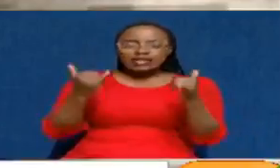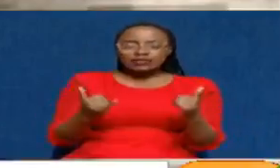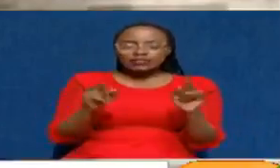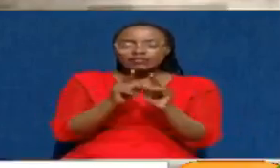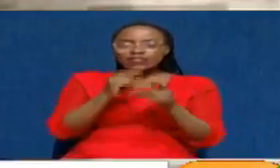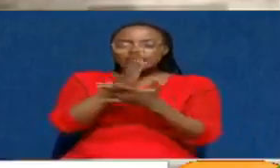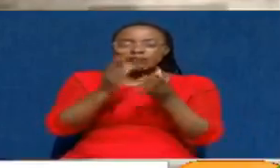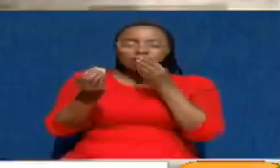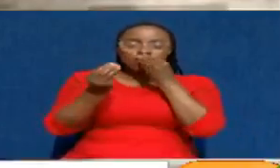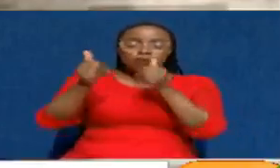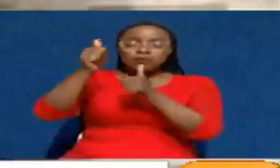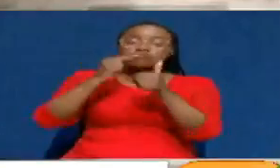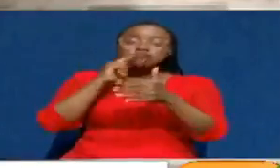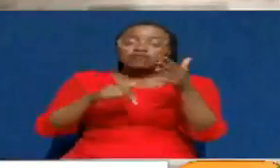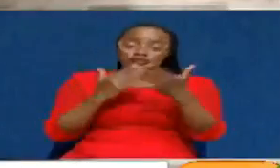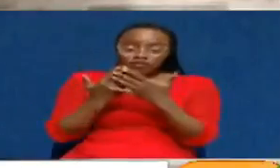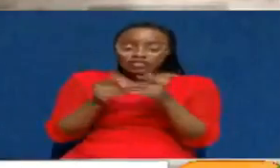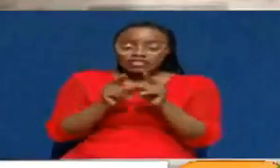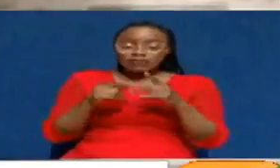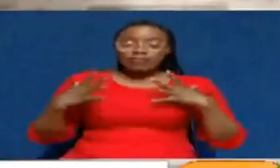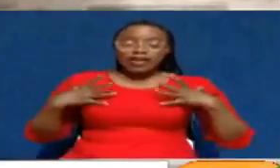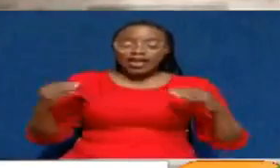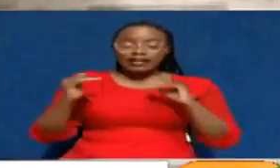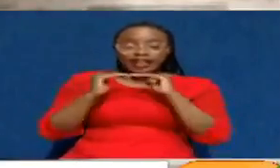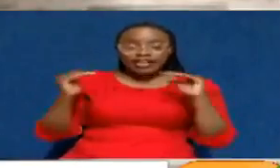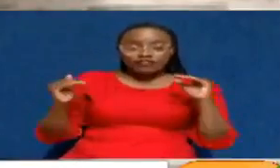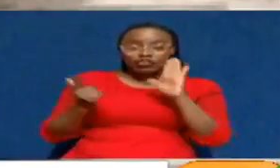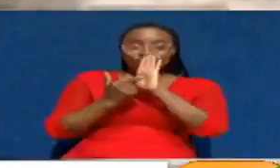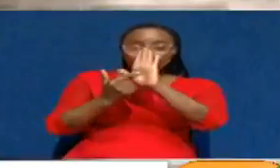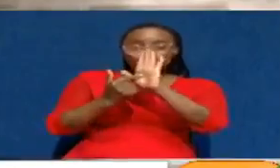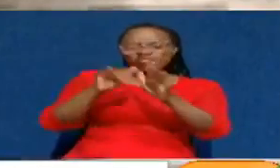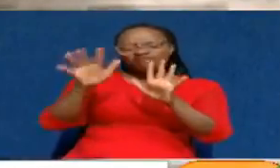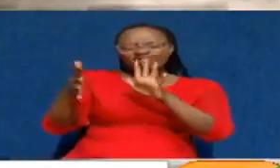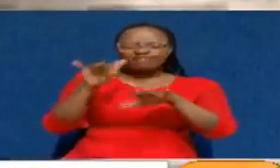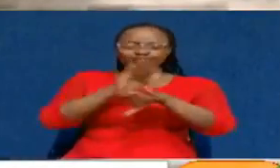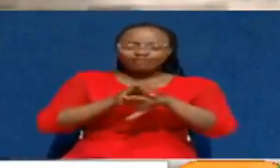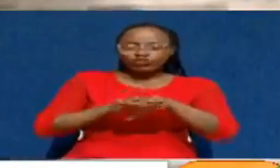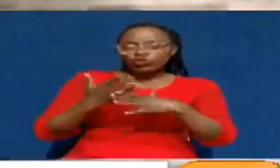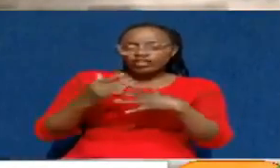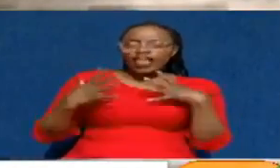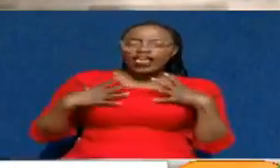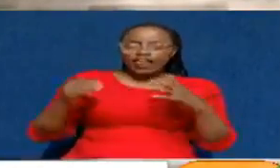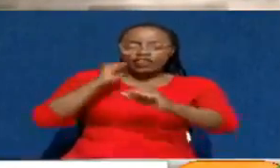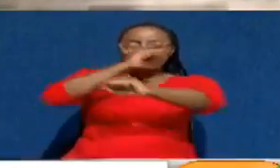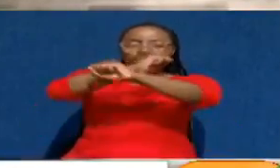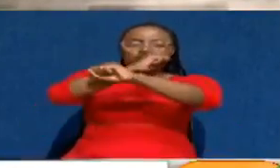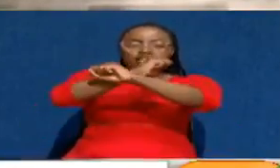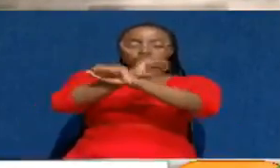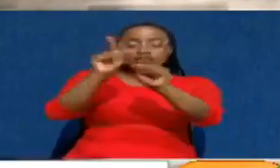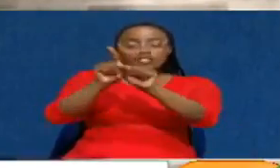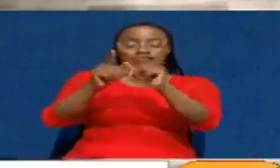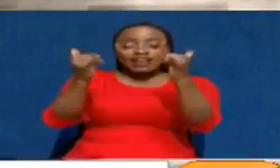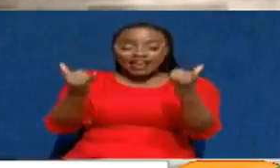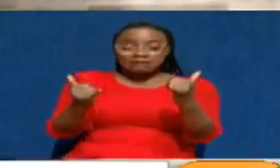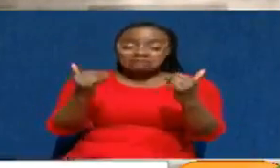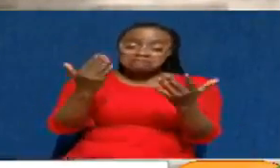some of the data that we have suggests that the immune response is still showing, fairly good immunity even up to a year. So at this point, even